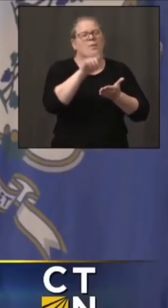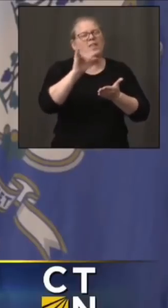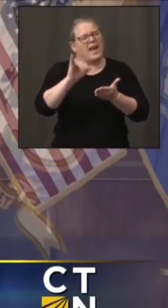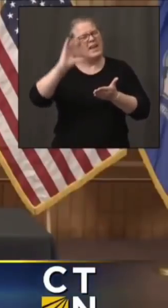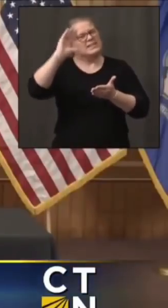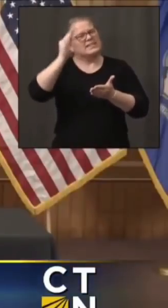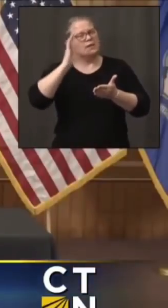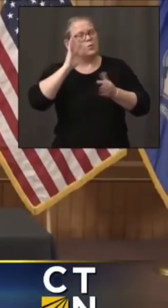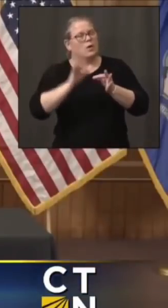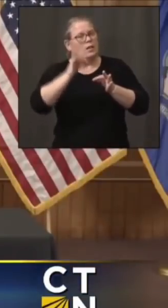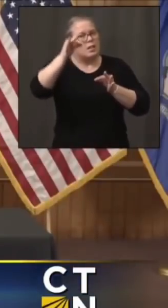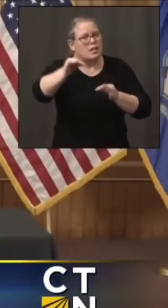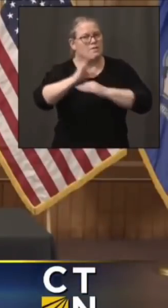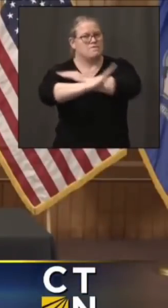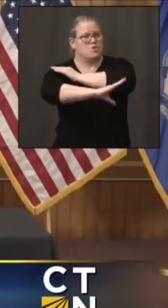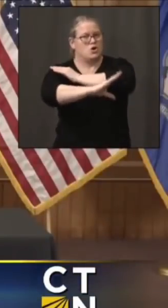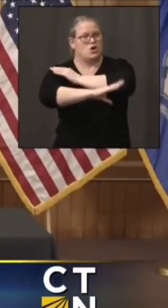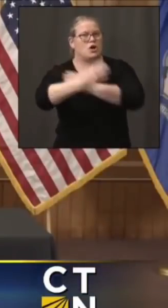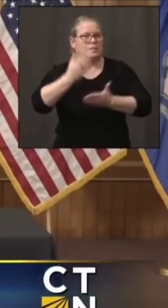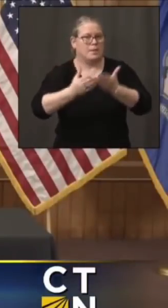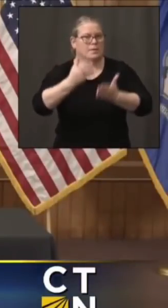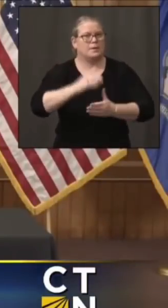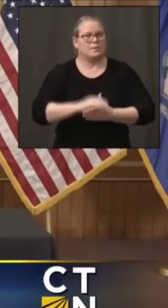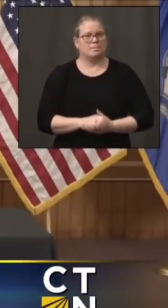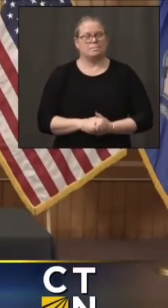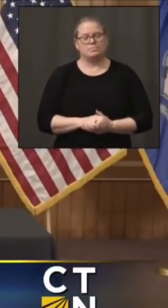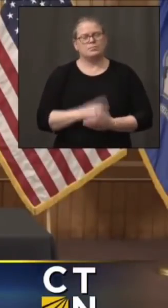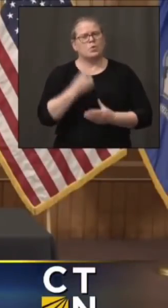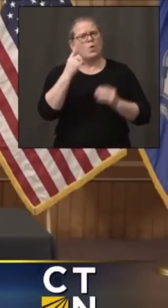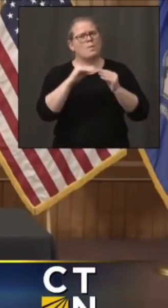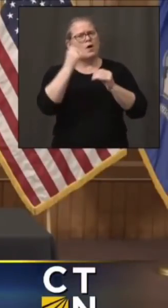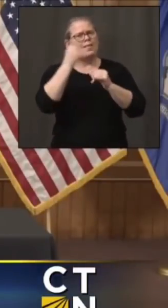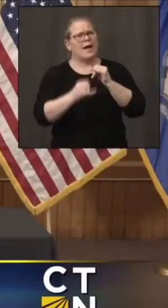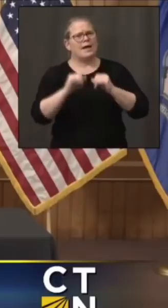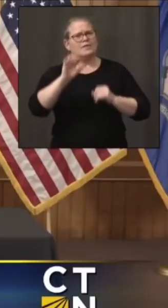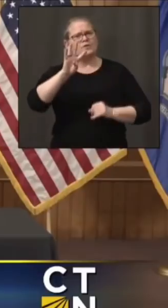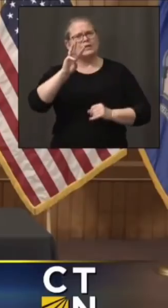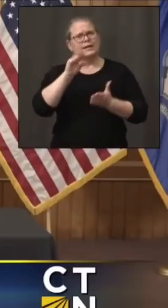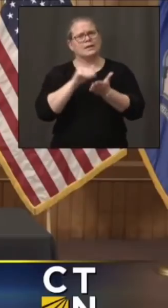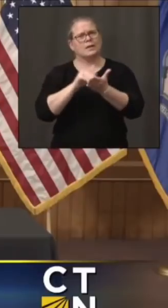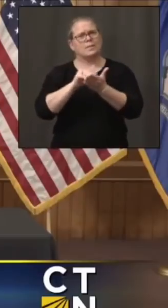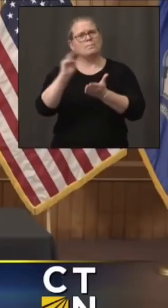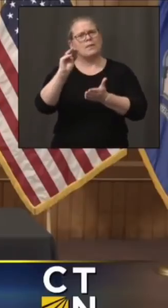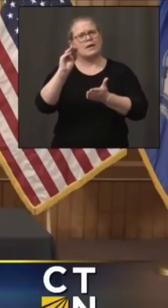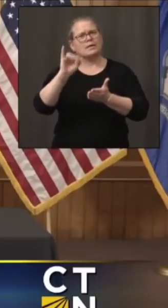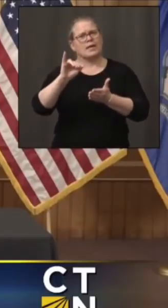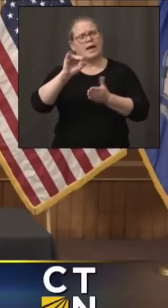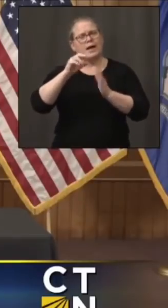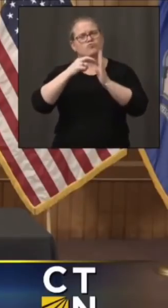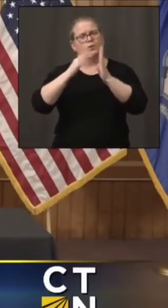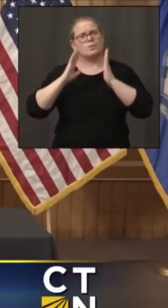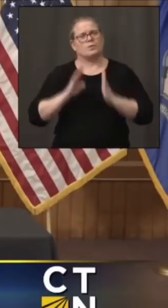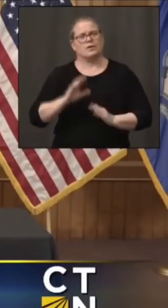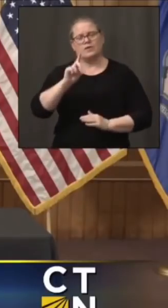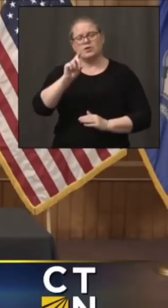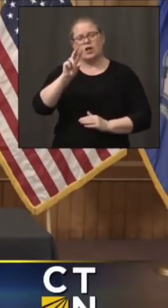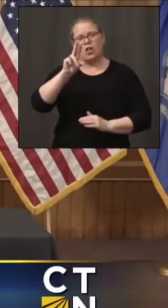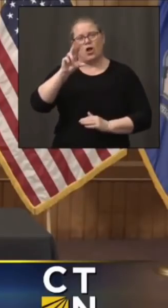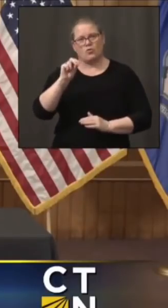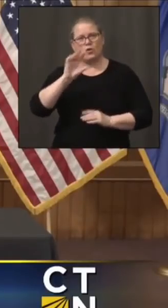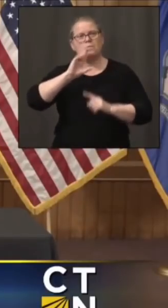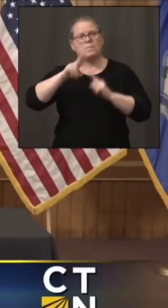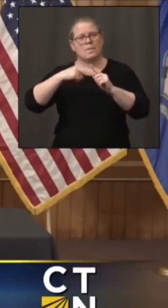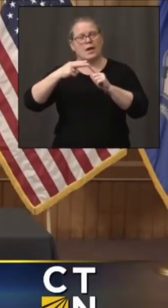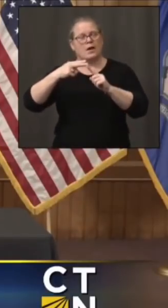And just one last question on this $46 million that Representative DeLauro outlined for vaccine